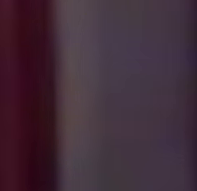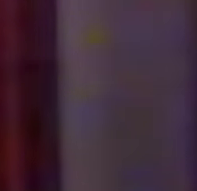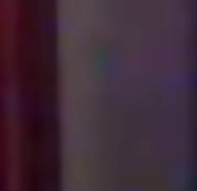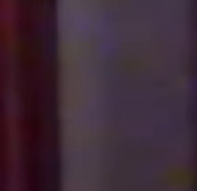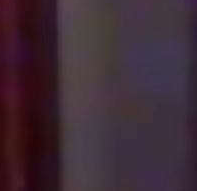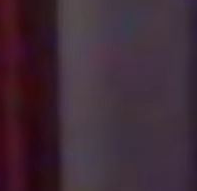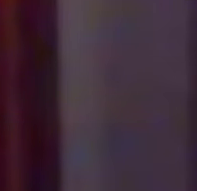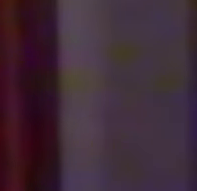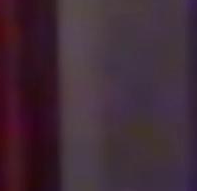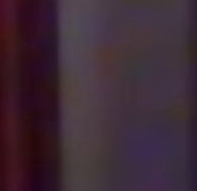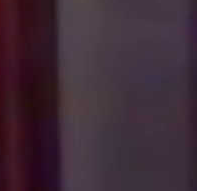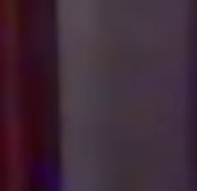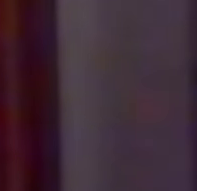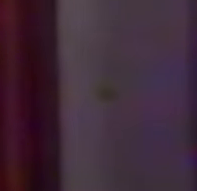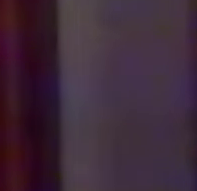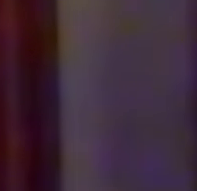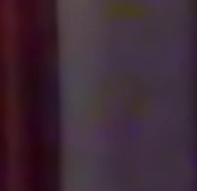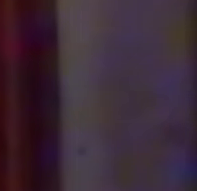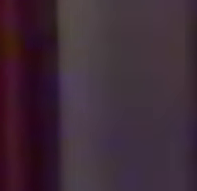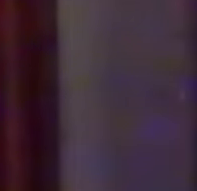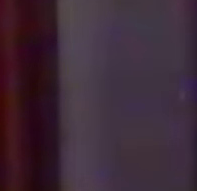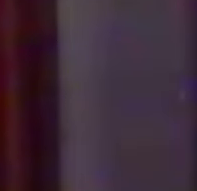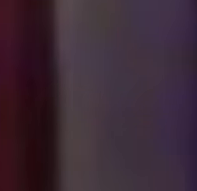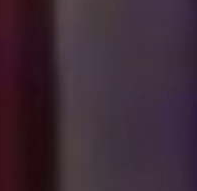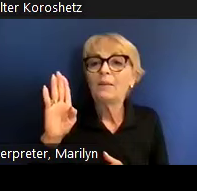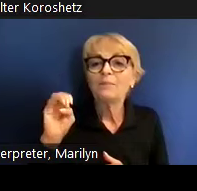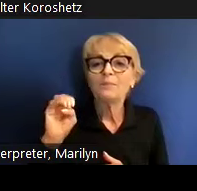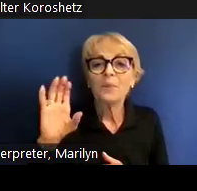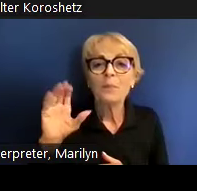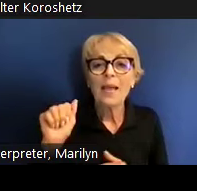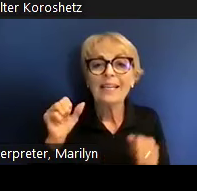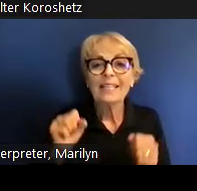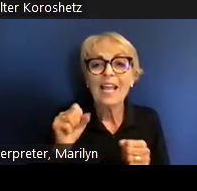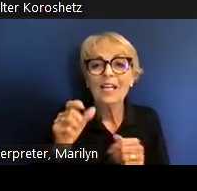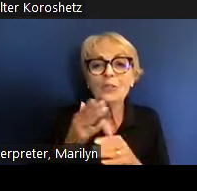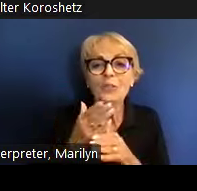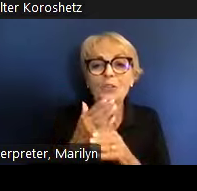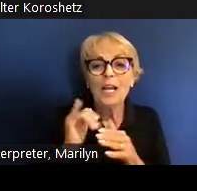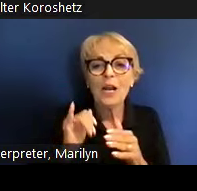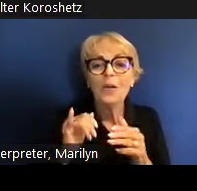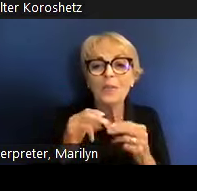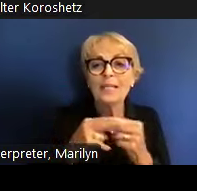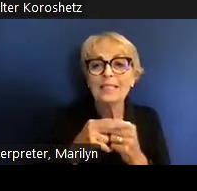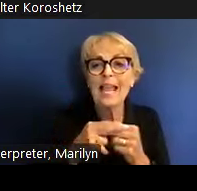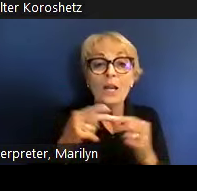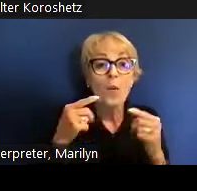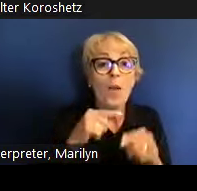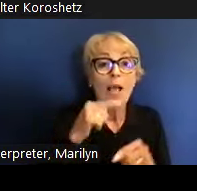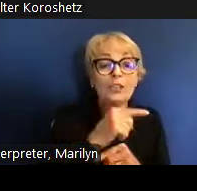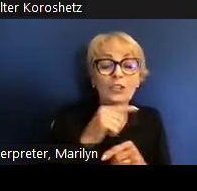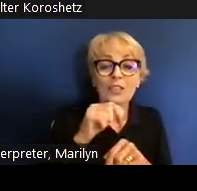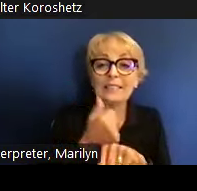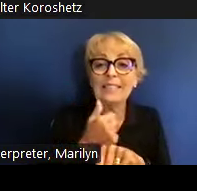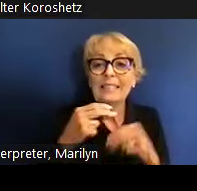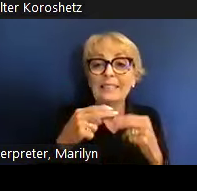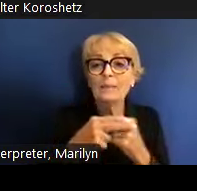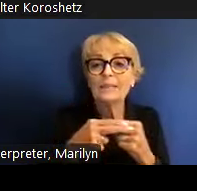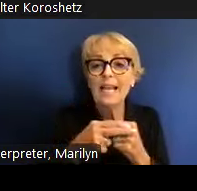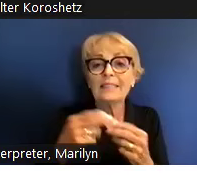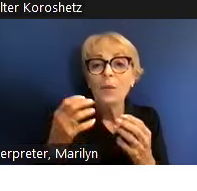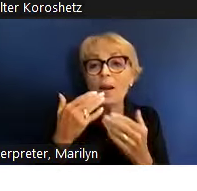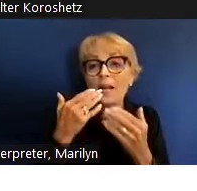Thank you so much. Becca, would you be able to slide share? While Becca's setting up the slides, I just wanted to